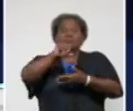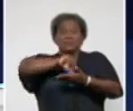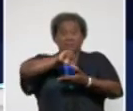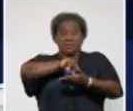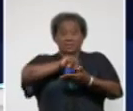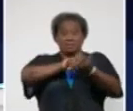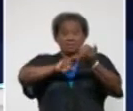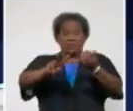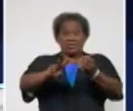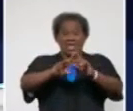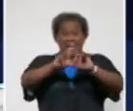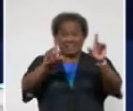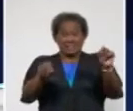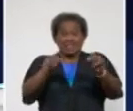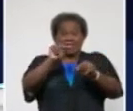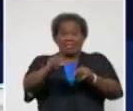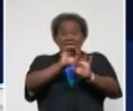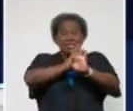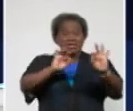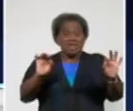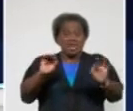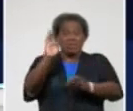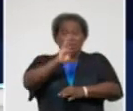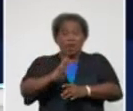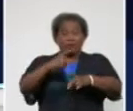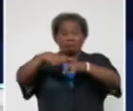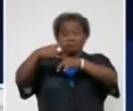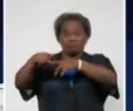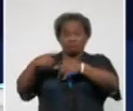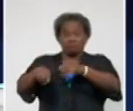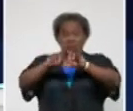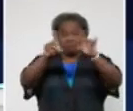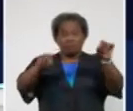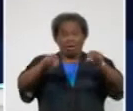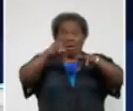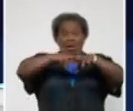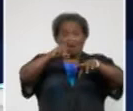Havana's Hygiene, Epidemiology and Microbiology Center,